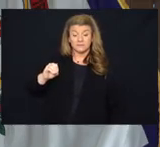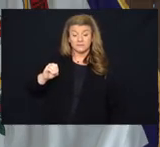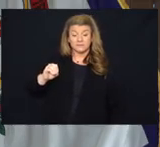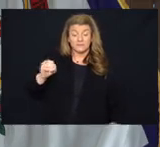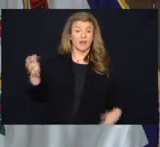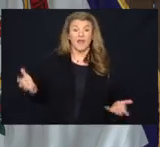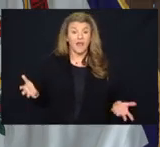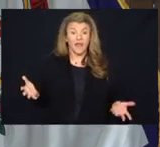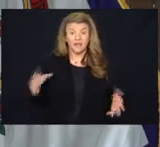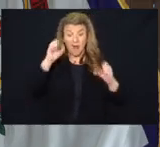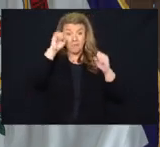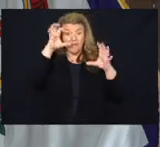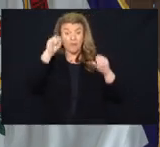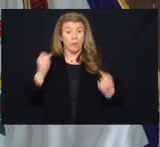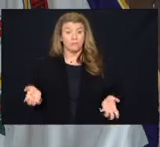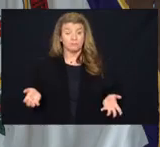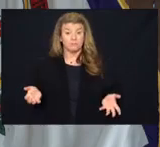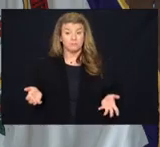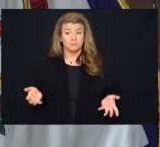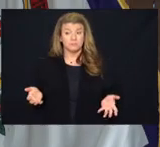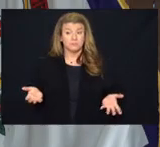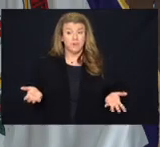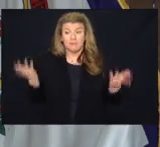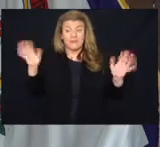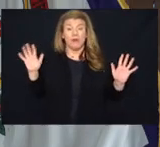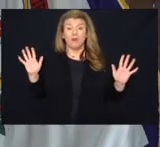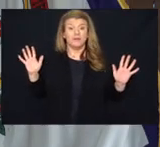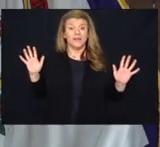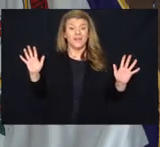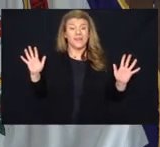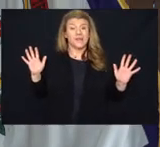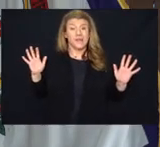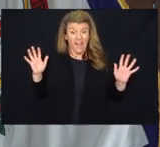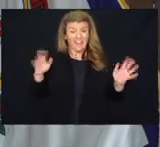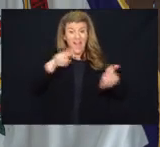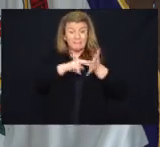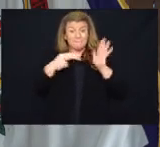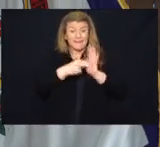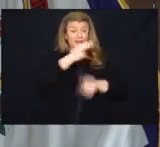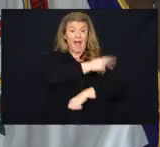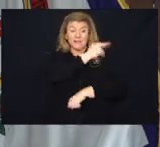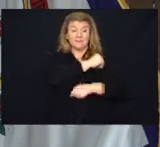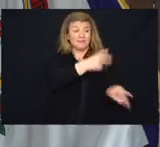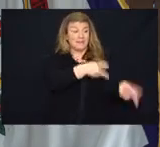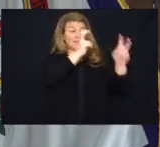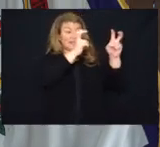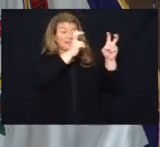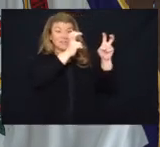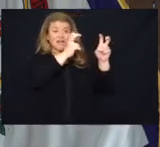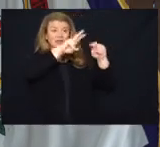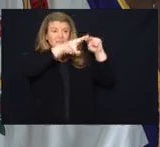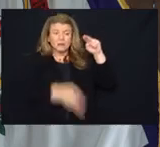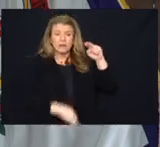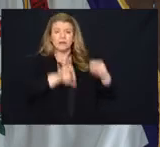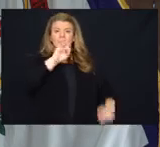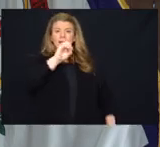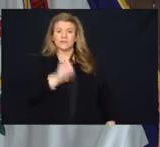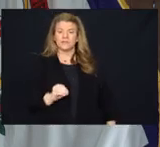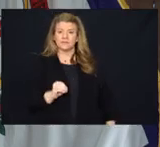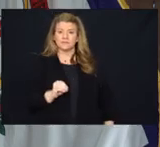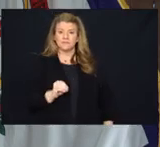It's unbelievable. That's just all there is to it. We could cut the hospitalizations by 92%.